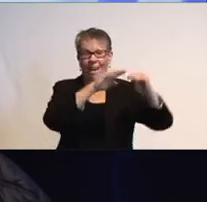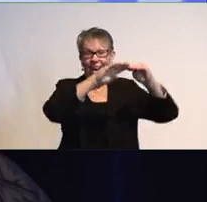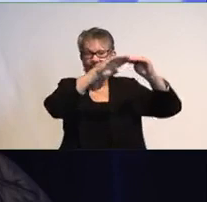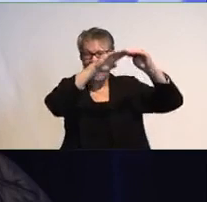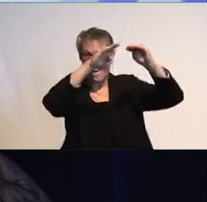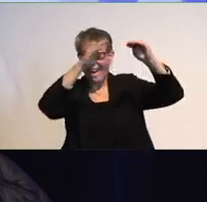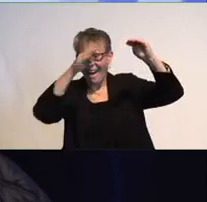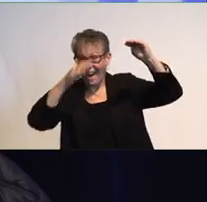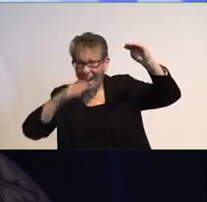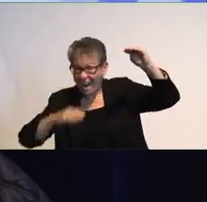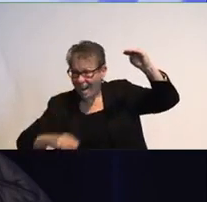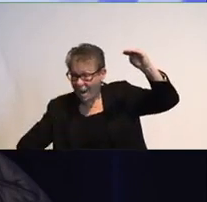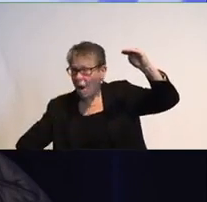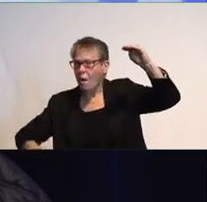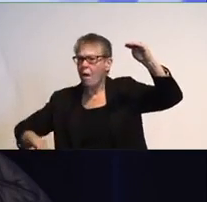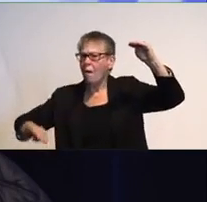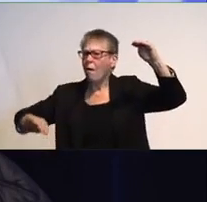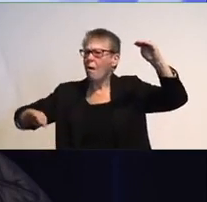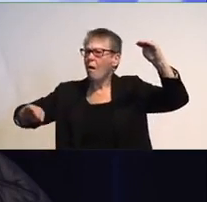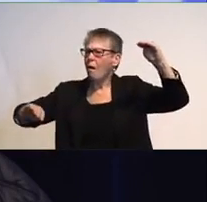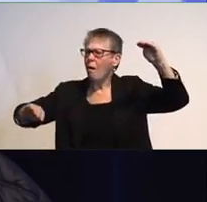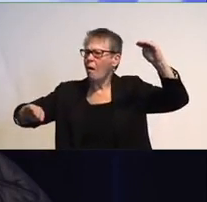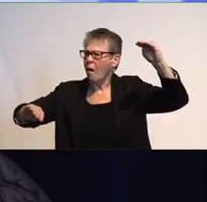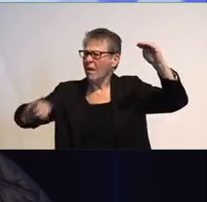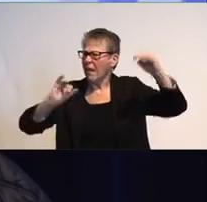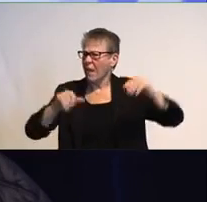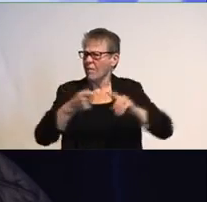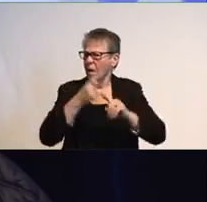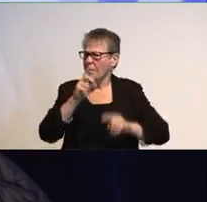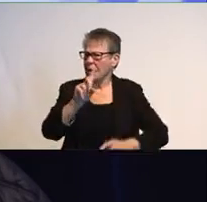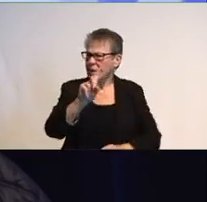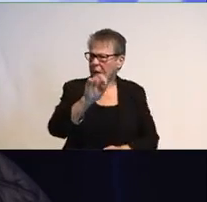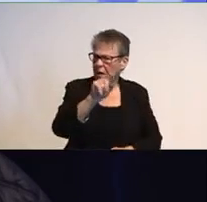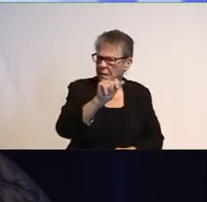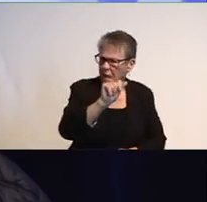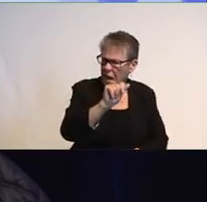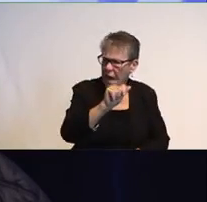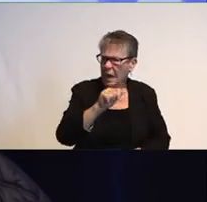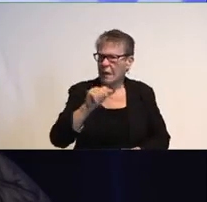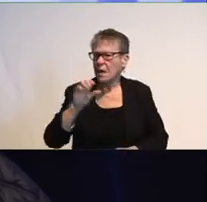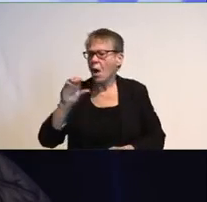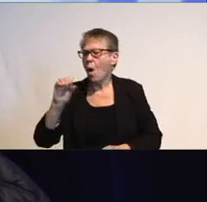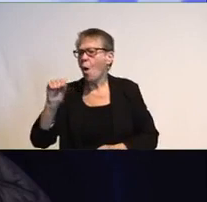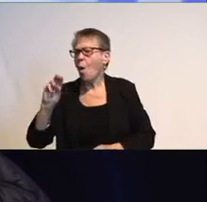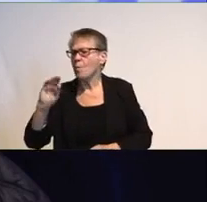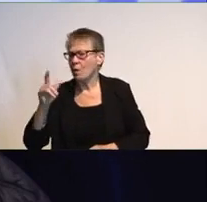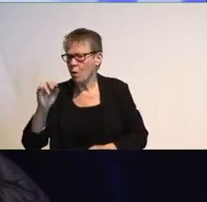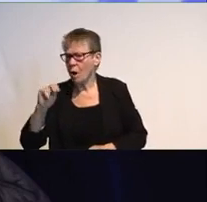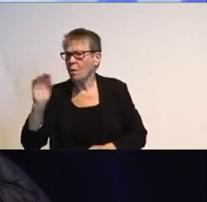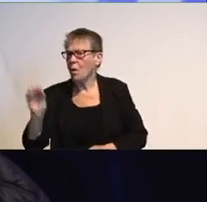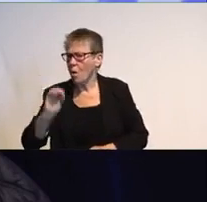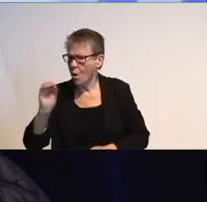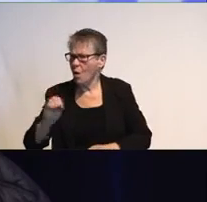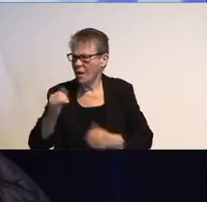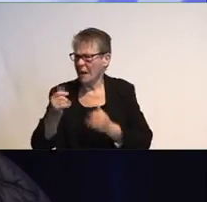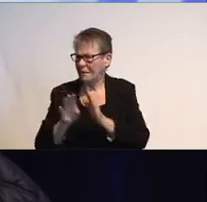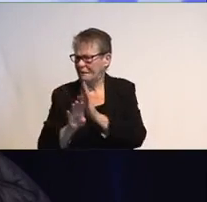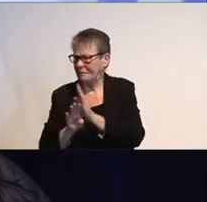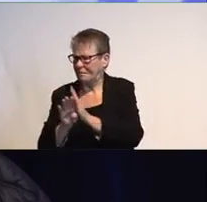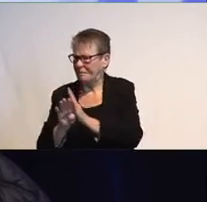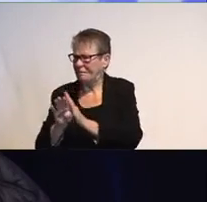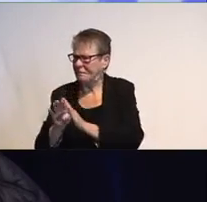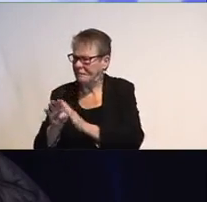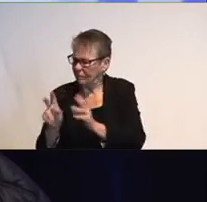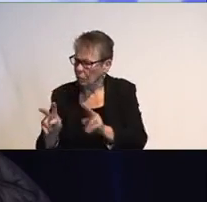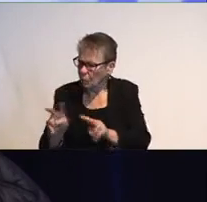Delta and Omicron variants. With cases rising and holiday gatherings and travel, we want everyone to